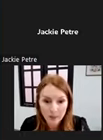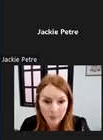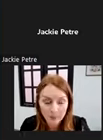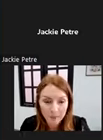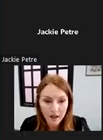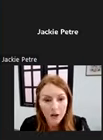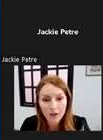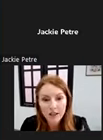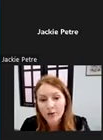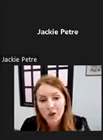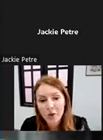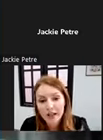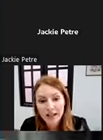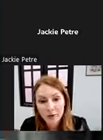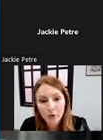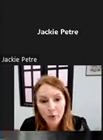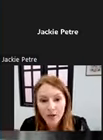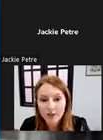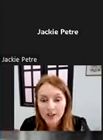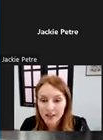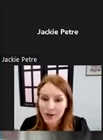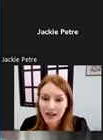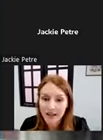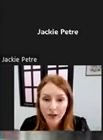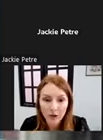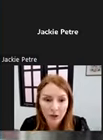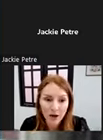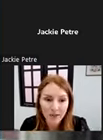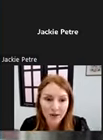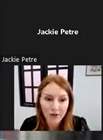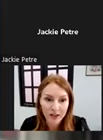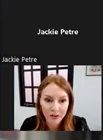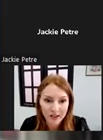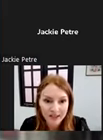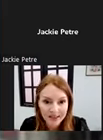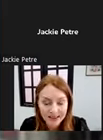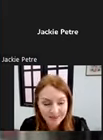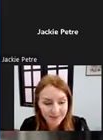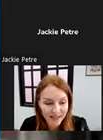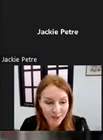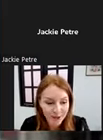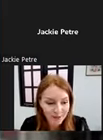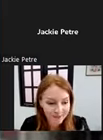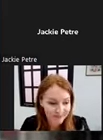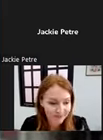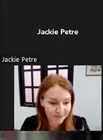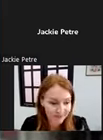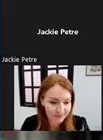Bonet, the Recovery Coordinator for Puerto Rico and the Federal Department of Energy. Marisol.